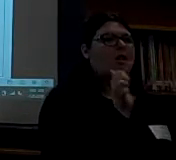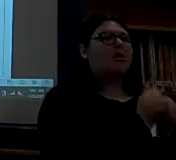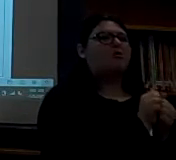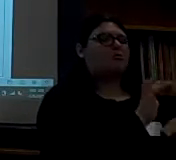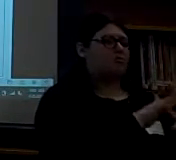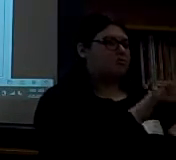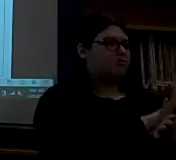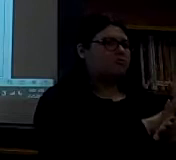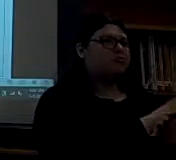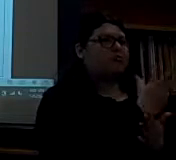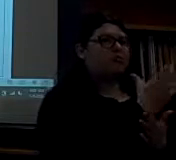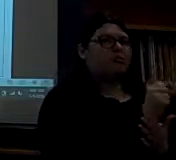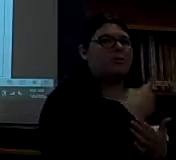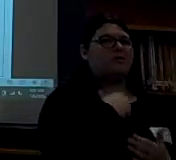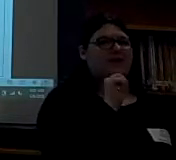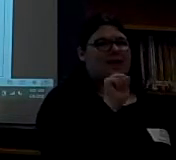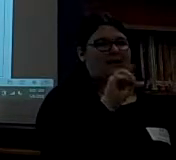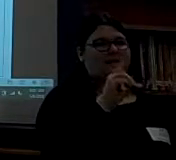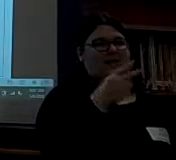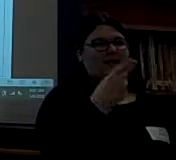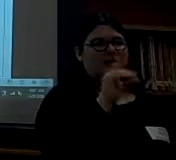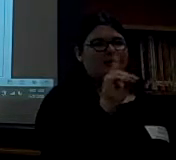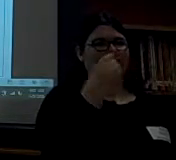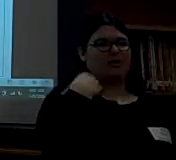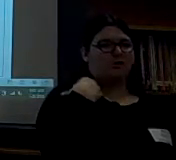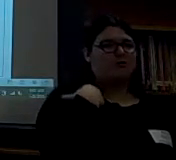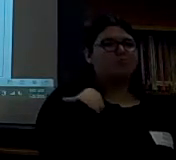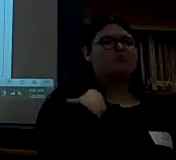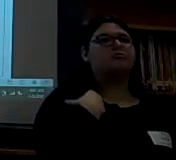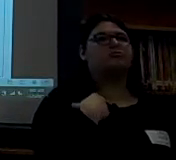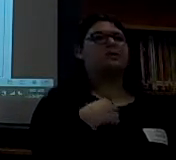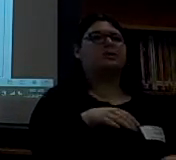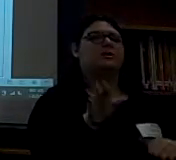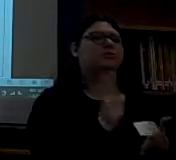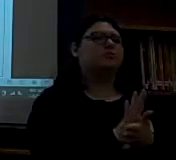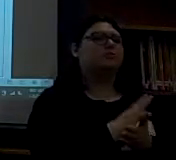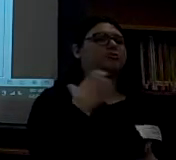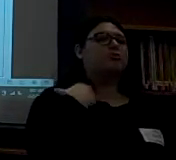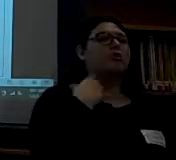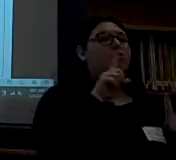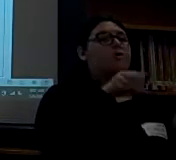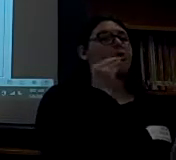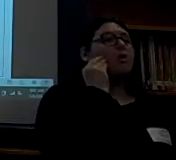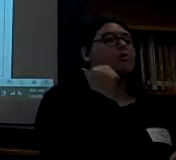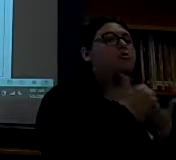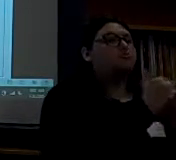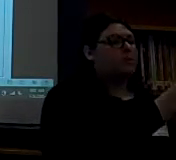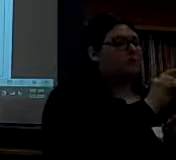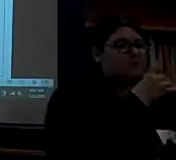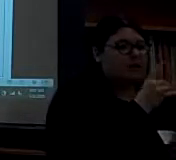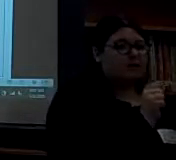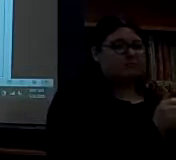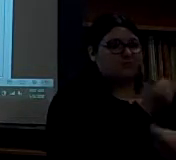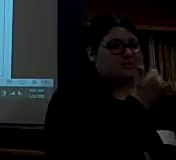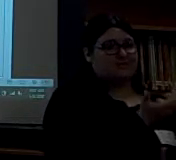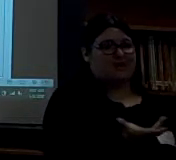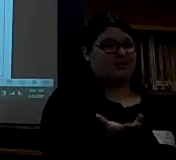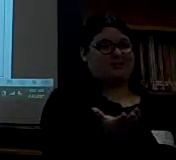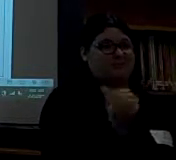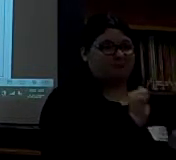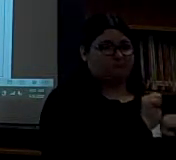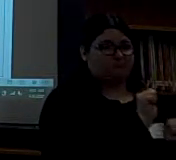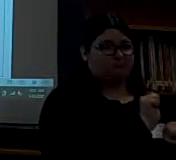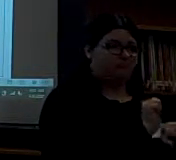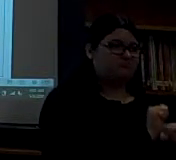an ADHD coach for many years, an academic coach. So I was actually going into people's homes and helping kids with anything academic